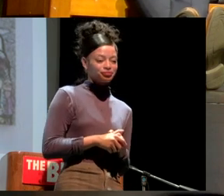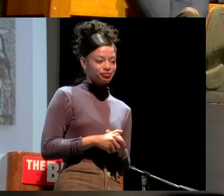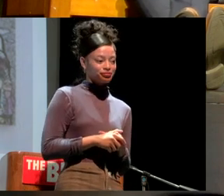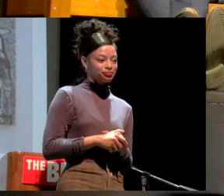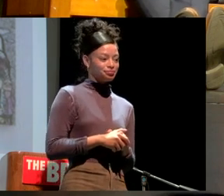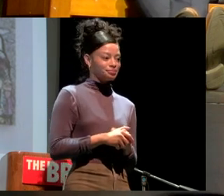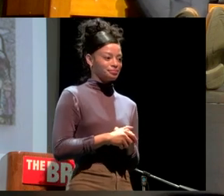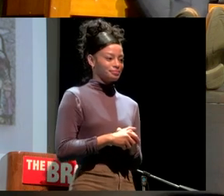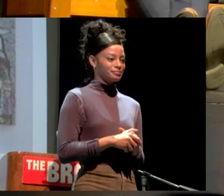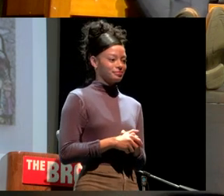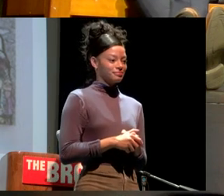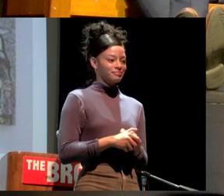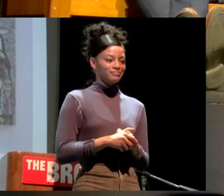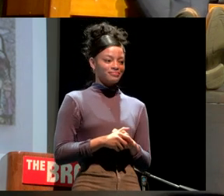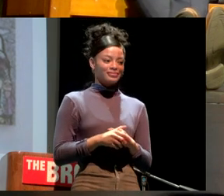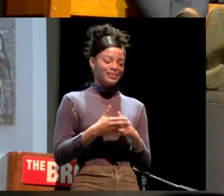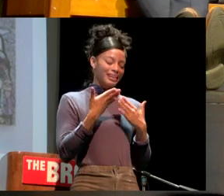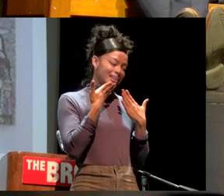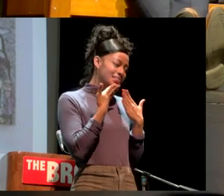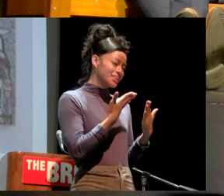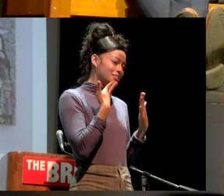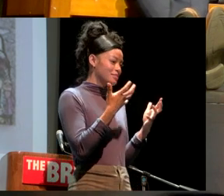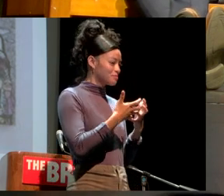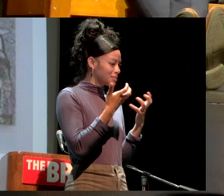Takashi, thank you very much for being with us here.